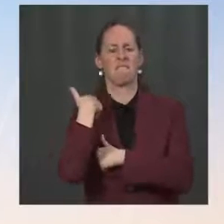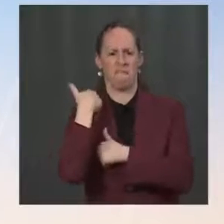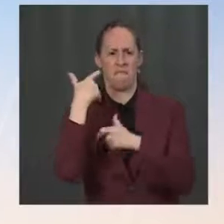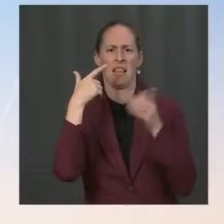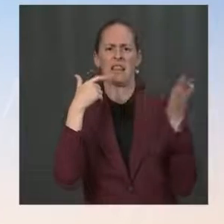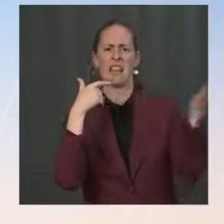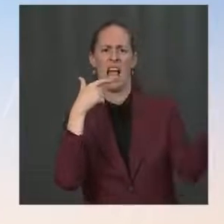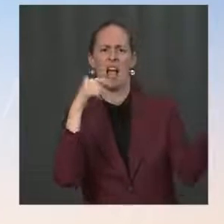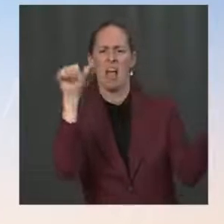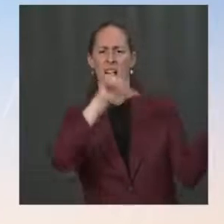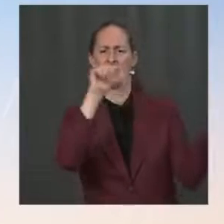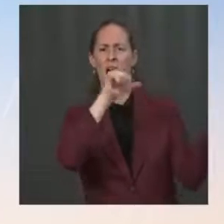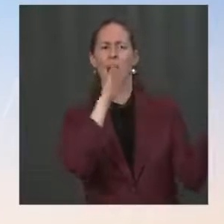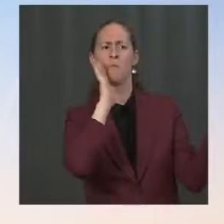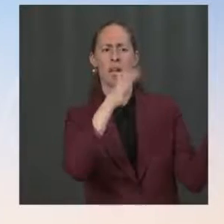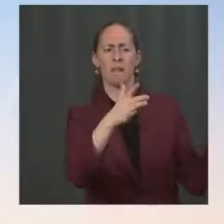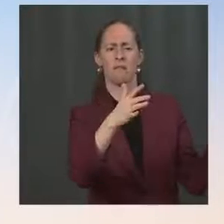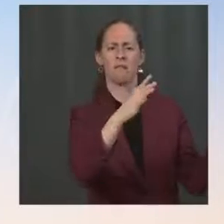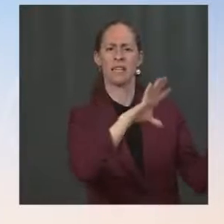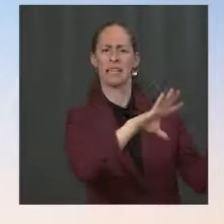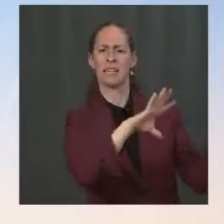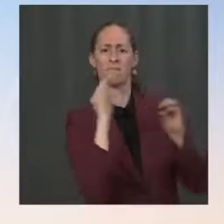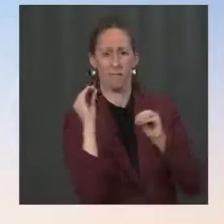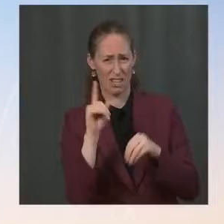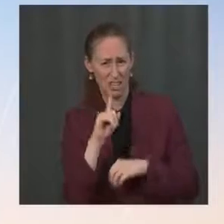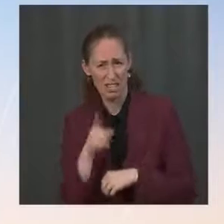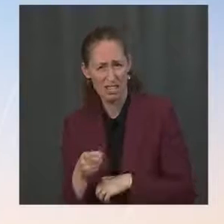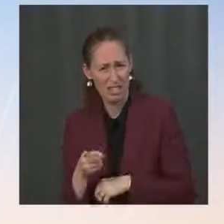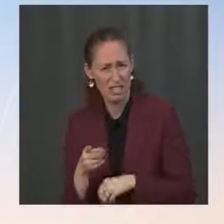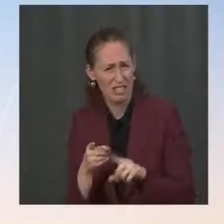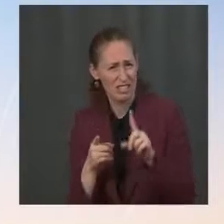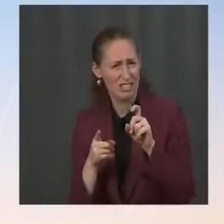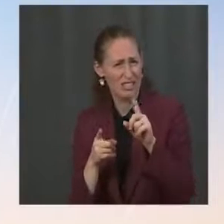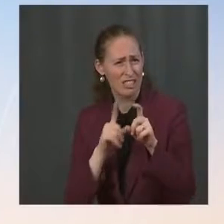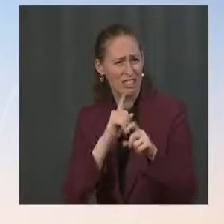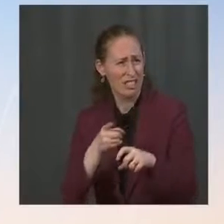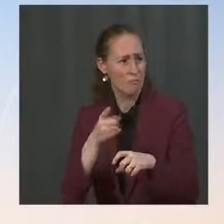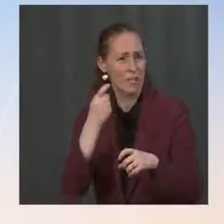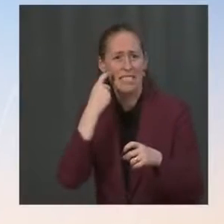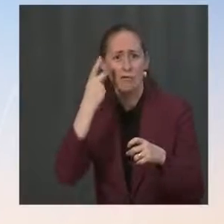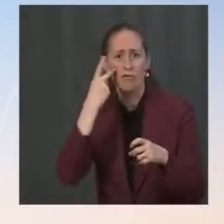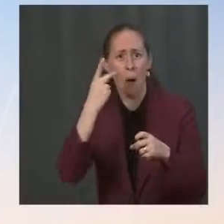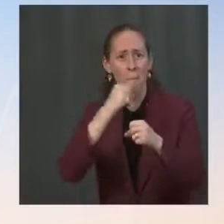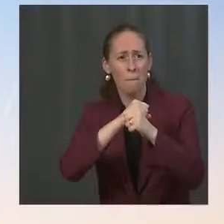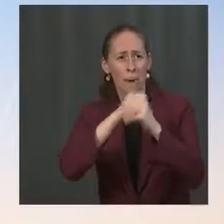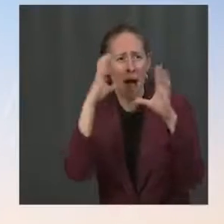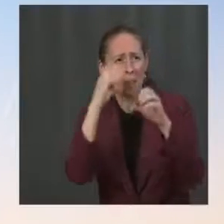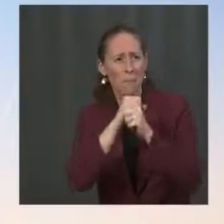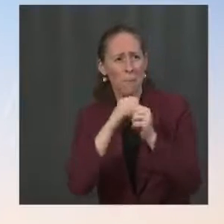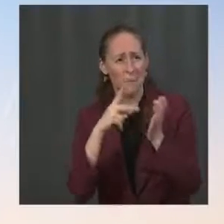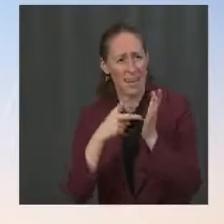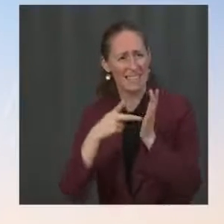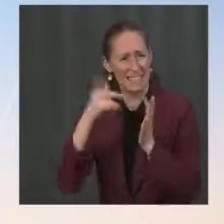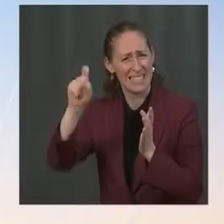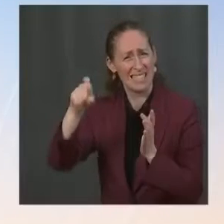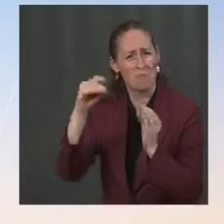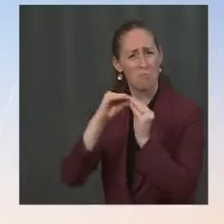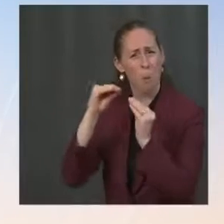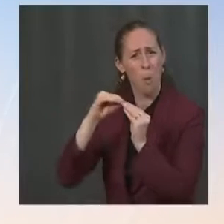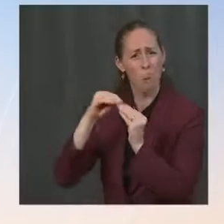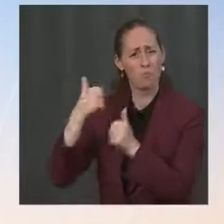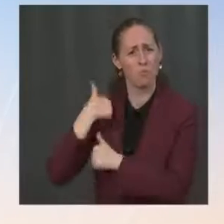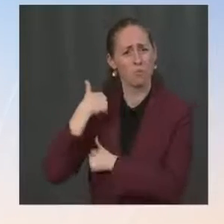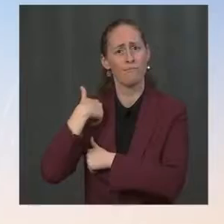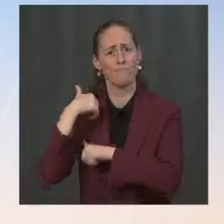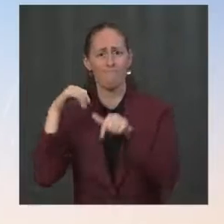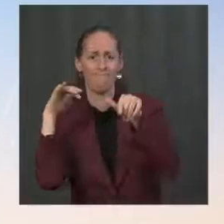that be the case given what we saw today, the tragic loss of life? Doesn't that call for additional troop levels potentially needed, reinforcements needed on the